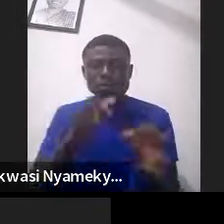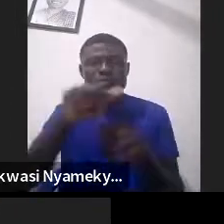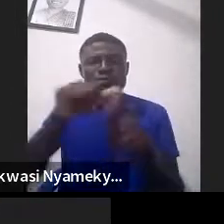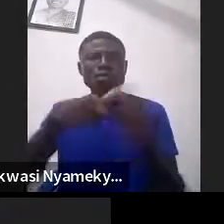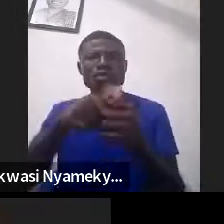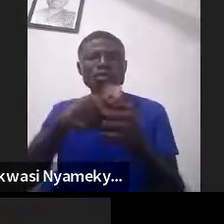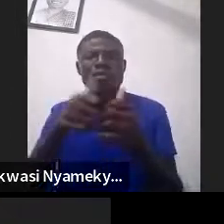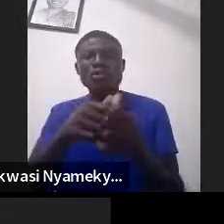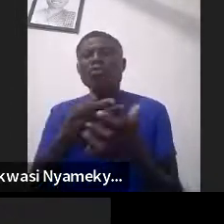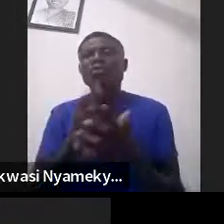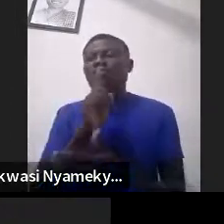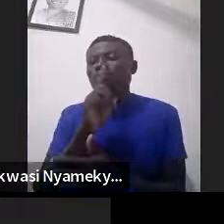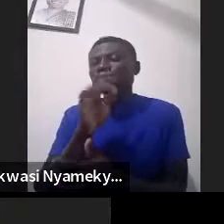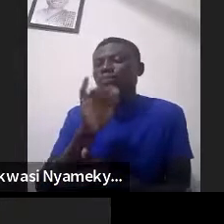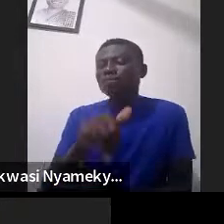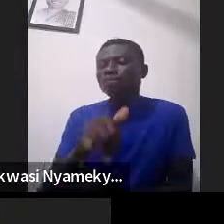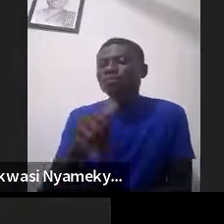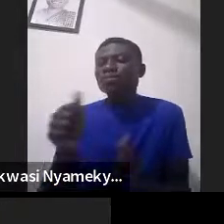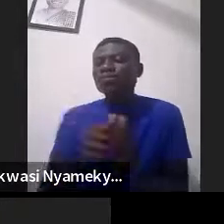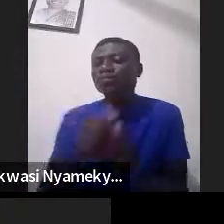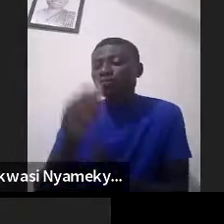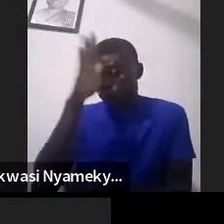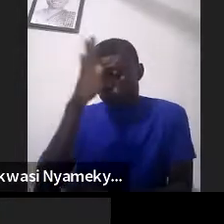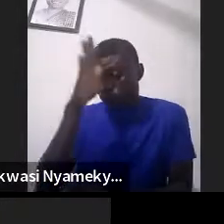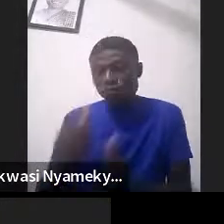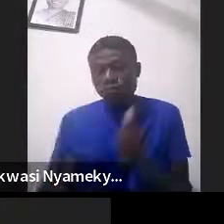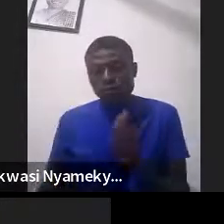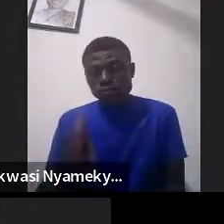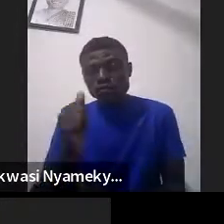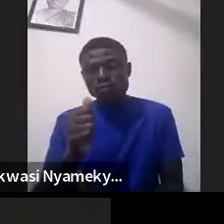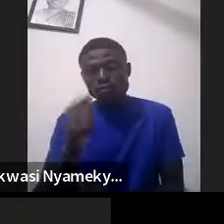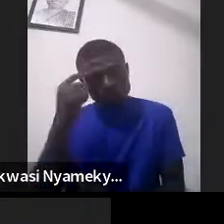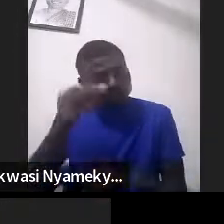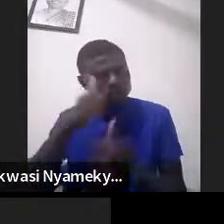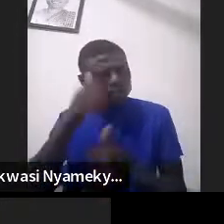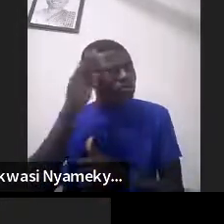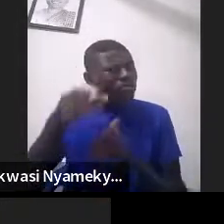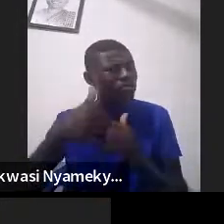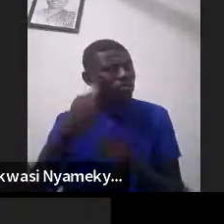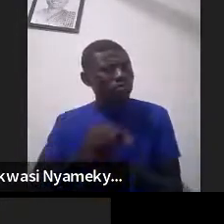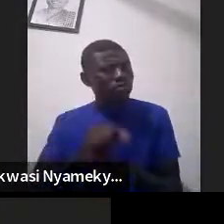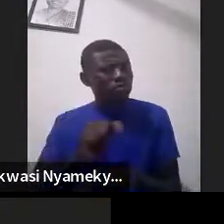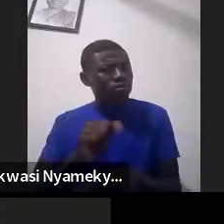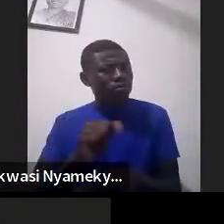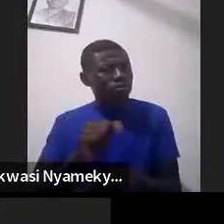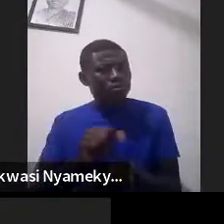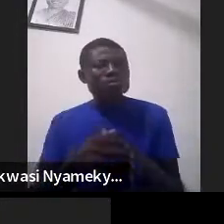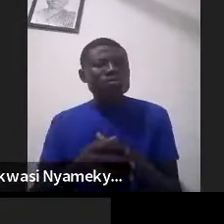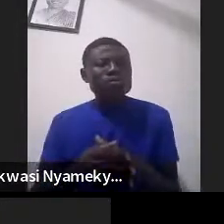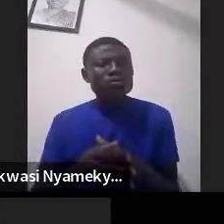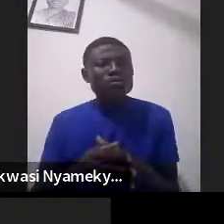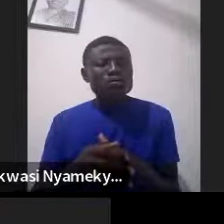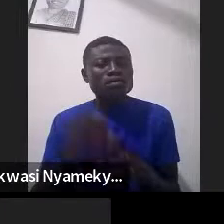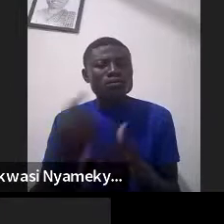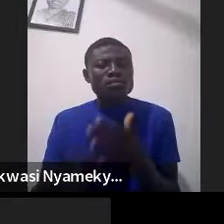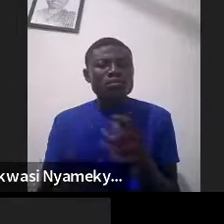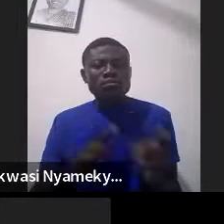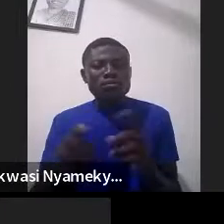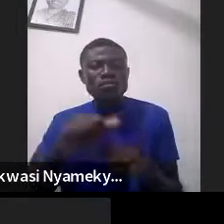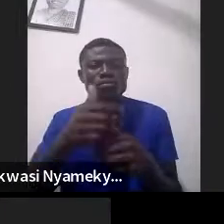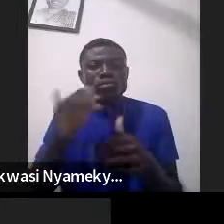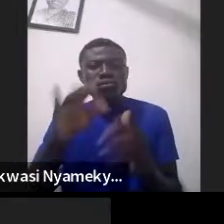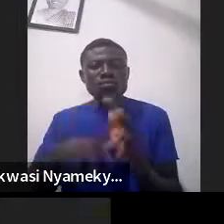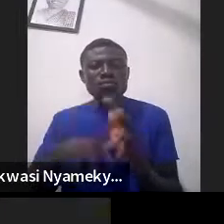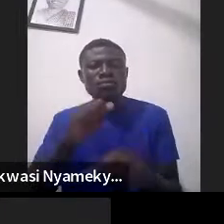that with his father, you most often think about his future and what's he gonna do and all that. Is there